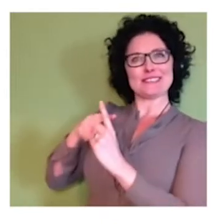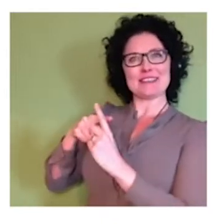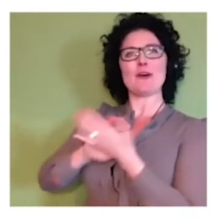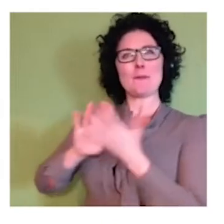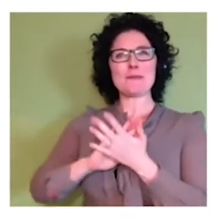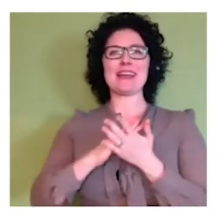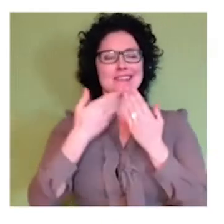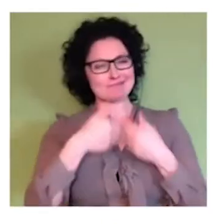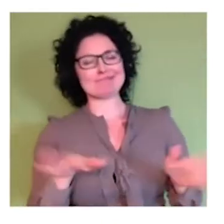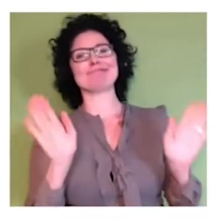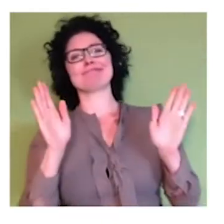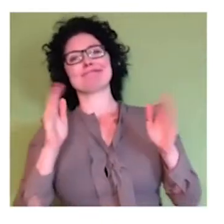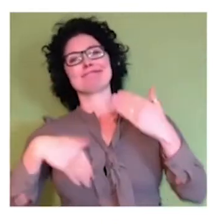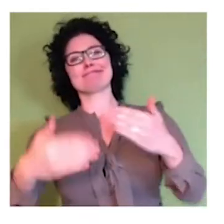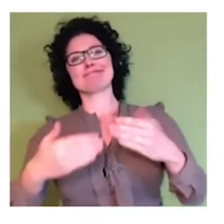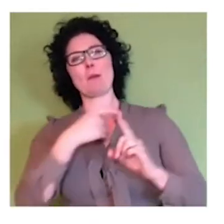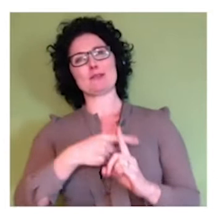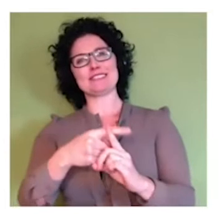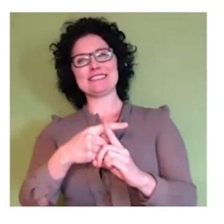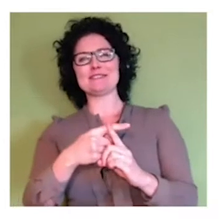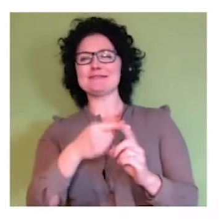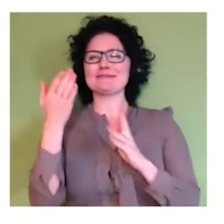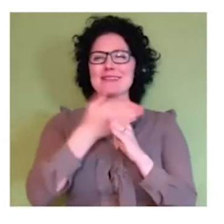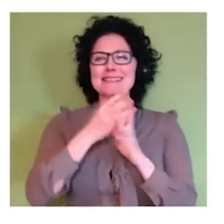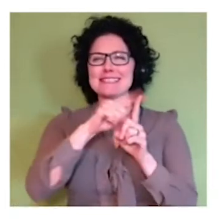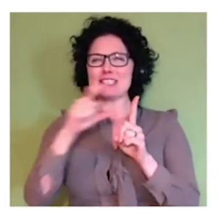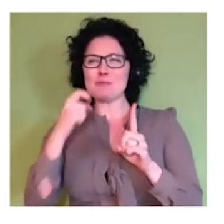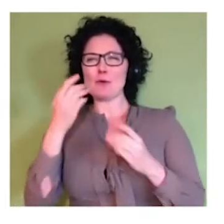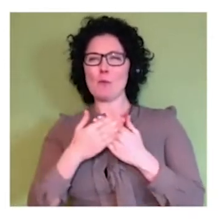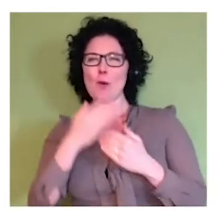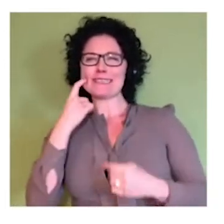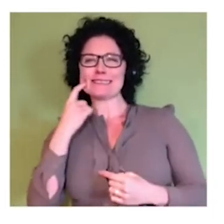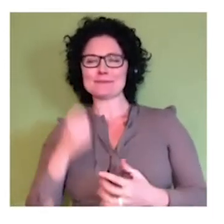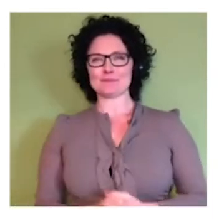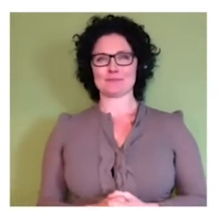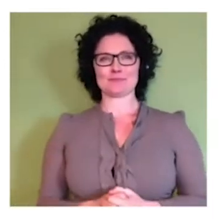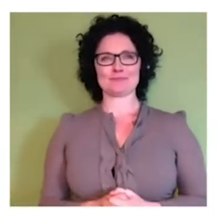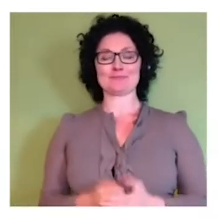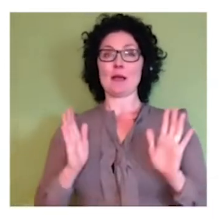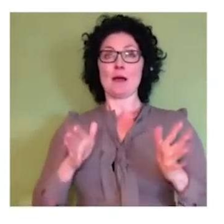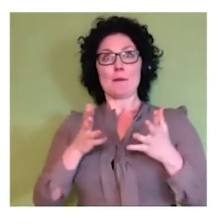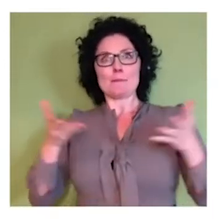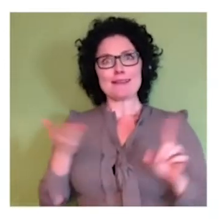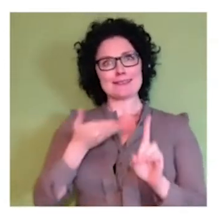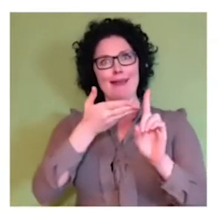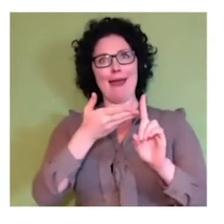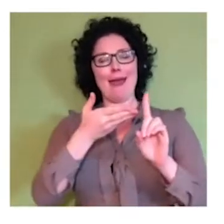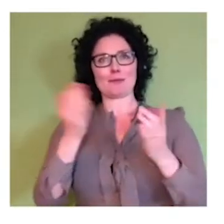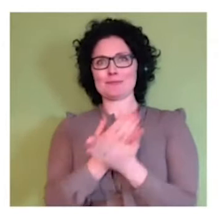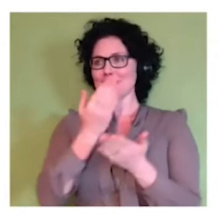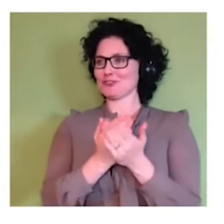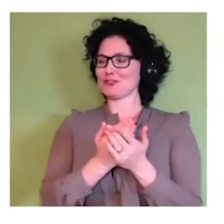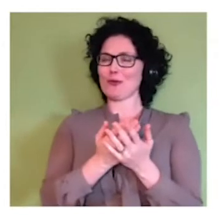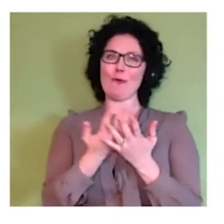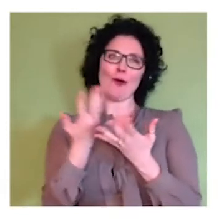So we really need to change this narrative and inspire transformation in everyone's attitudes towards disability, accessibility, and inclusive